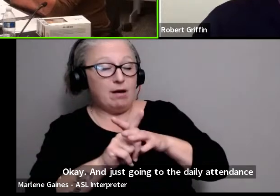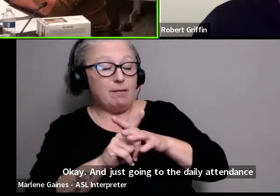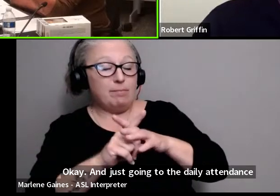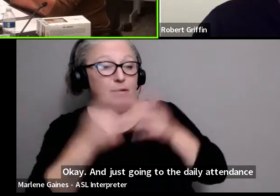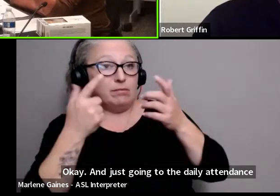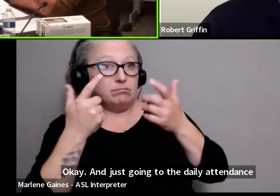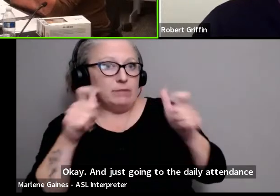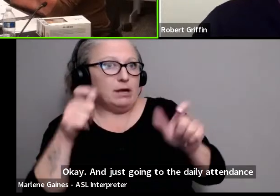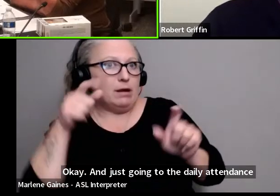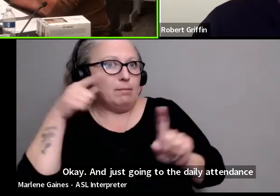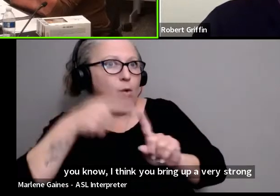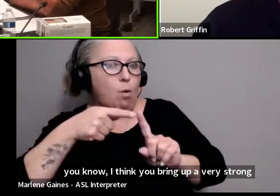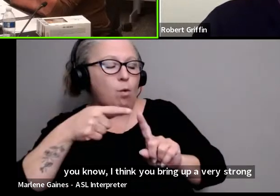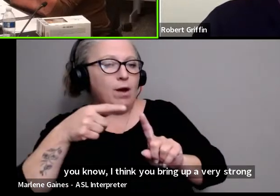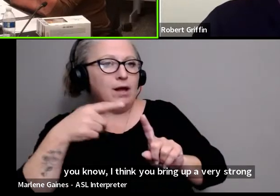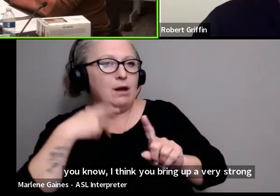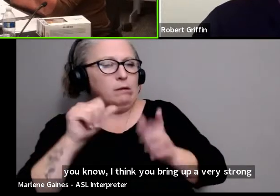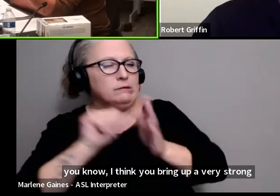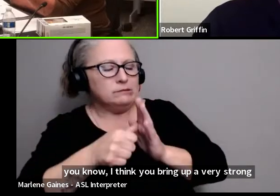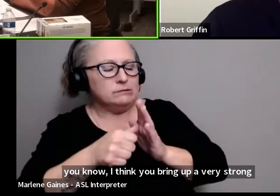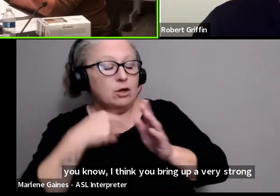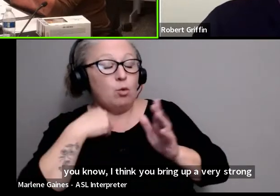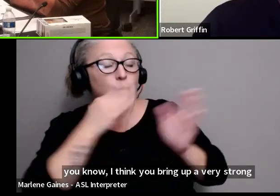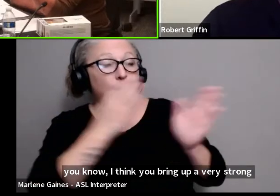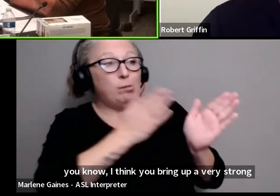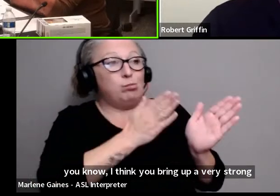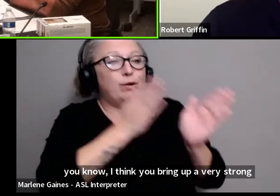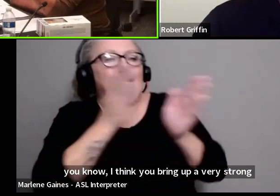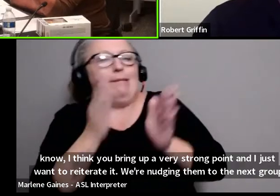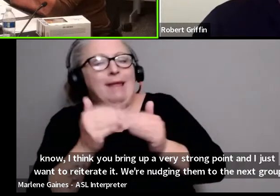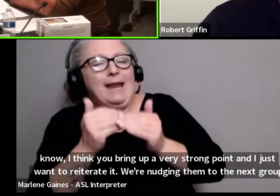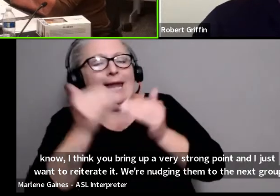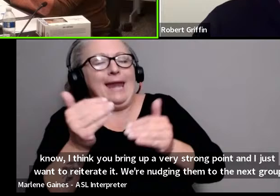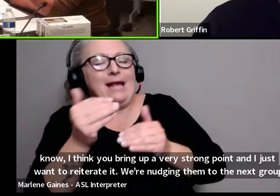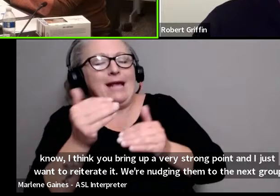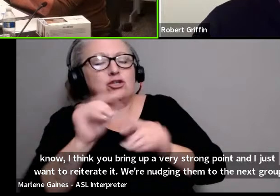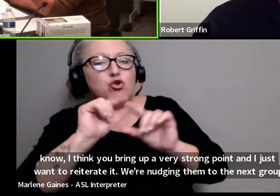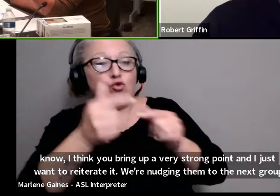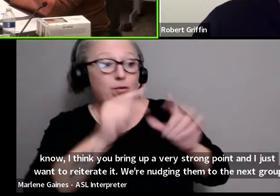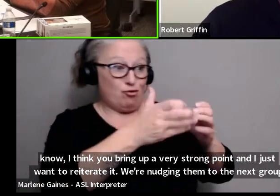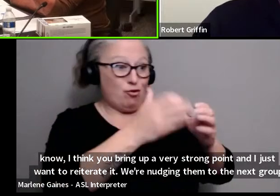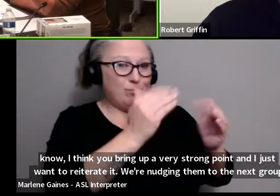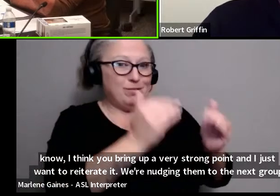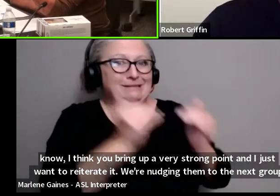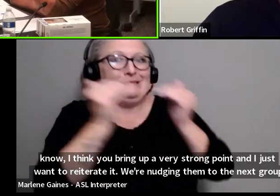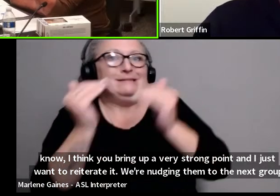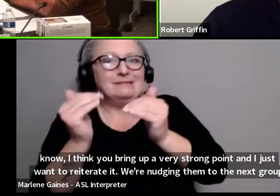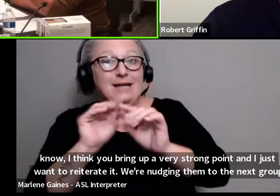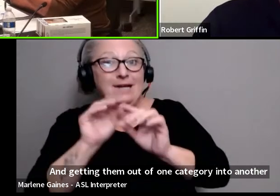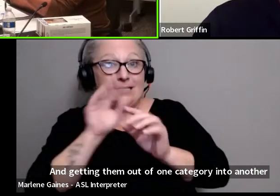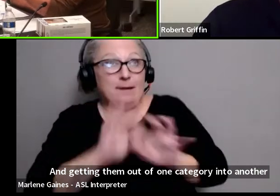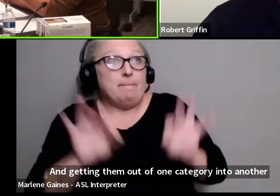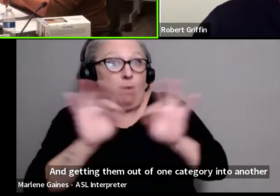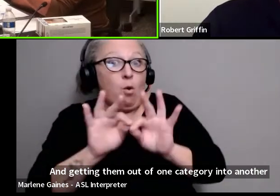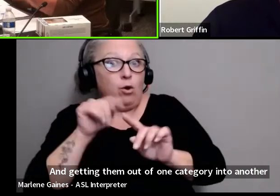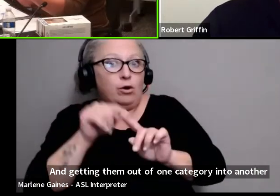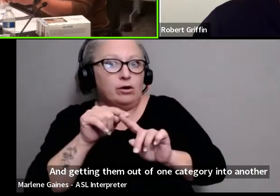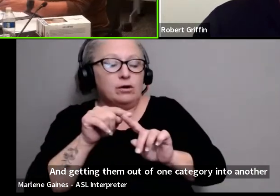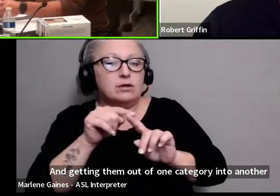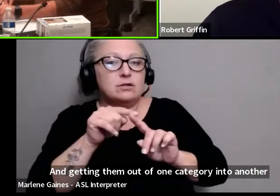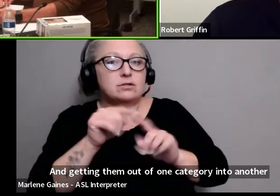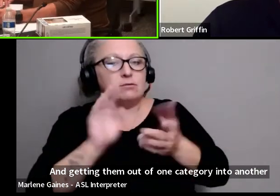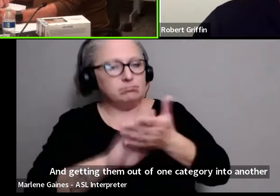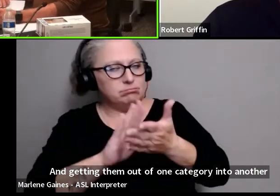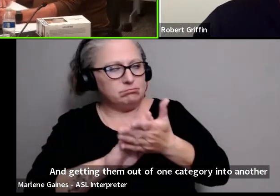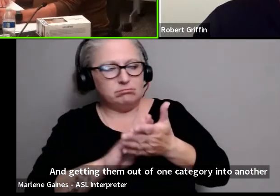just want to reiterate it, where nudging them to the next group and getting them out of one category into another is key. And so, again,